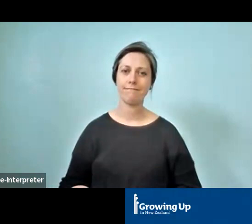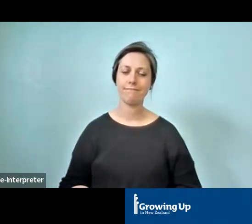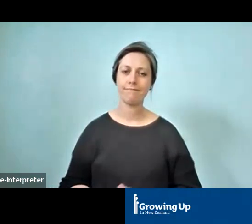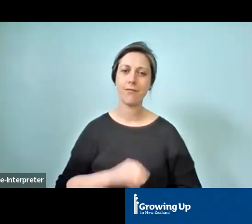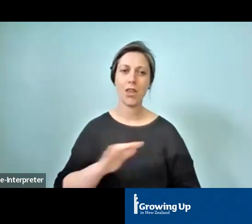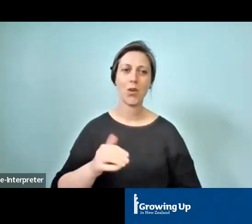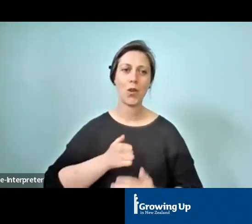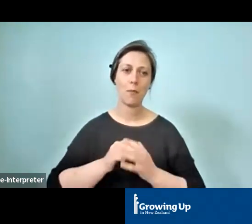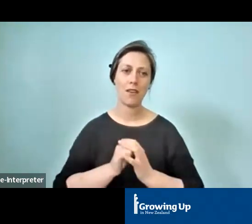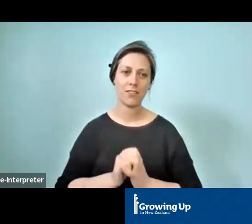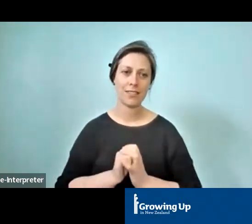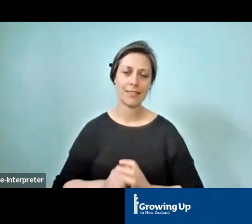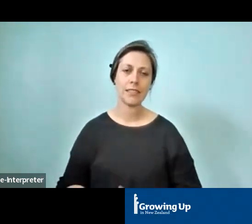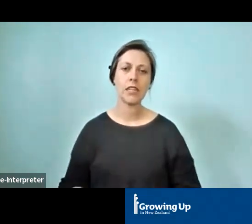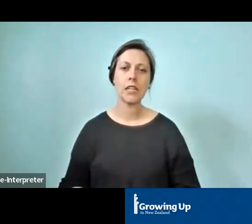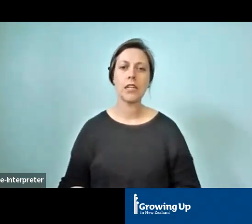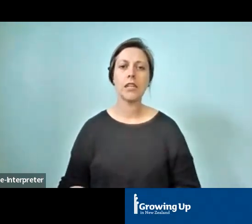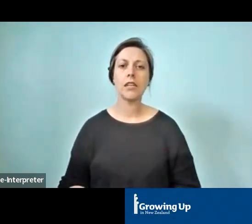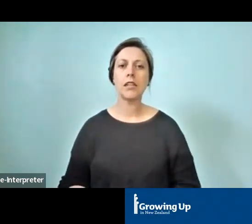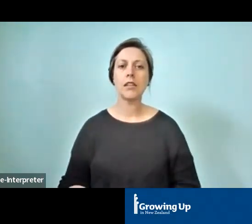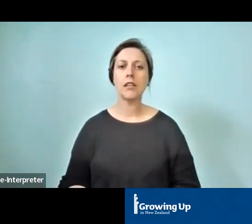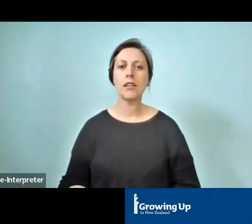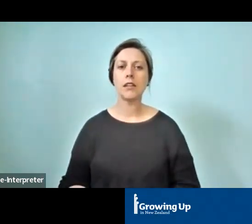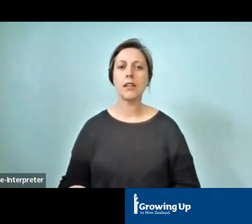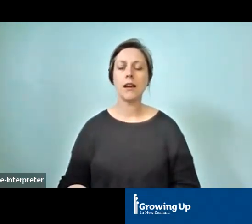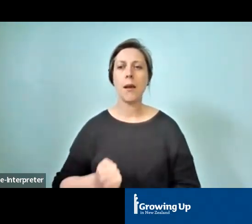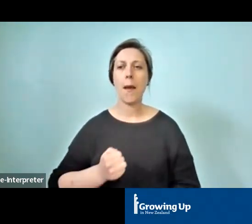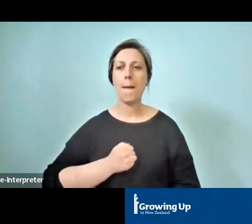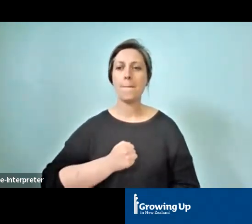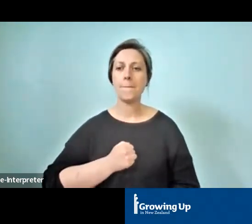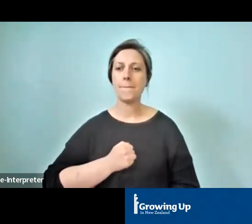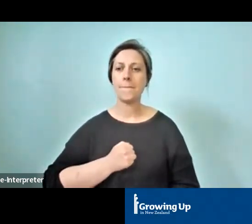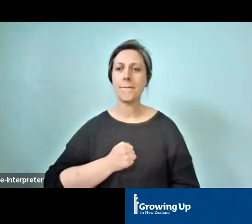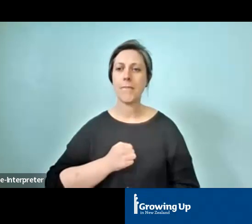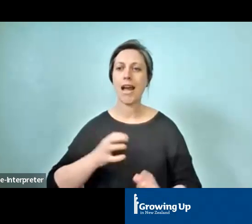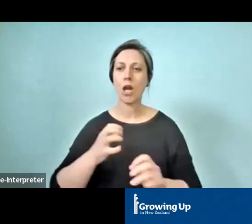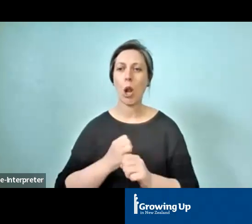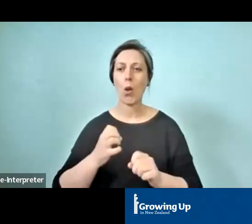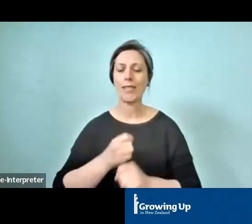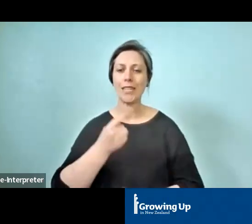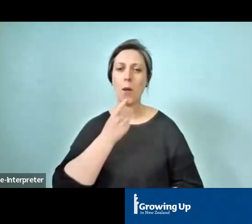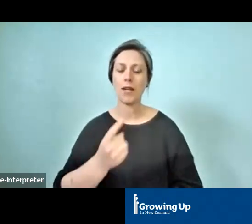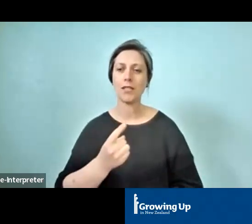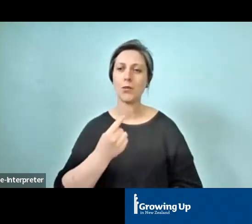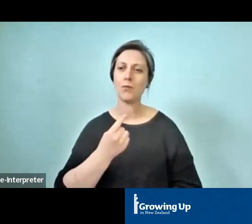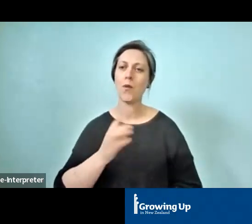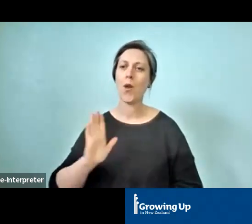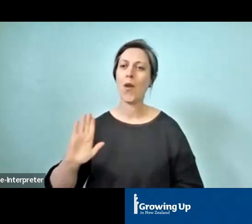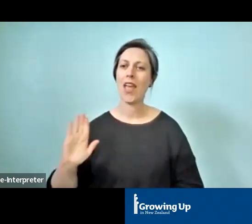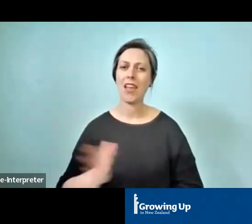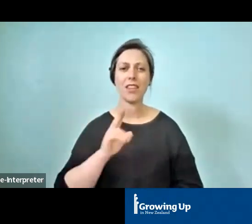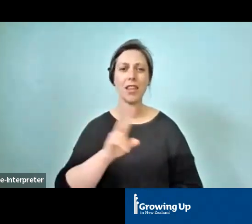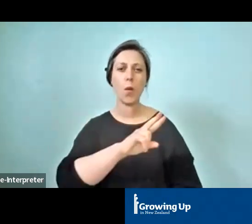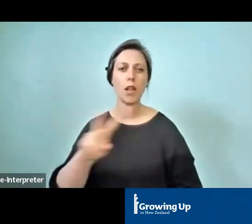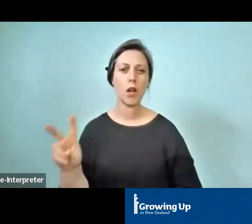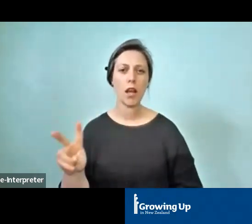I think my concluding comments would be that all of the things that we look at that result